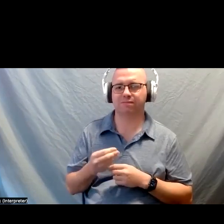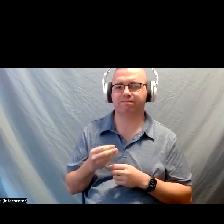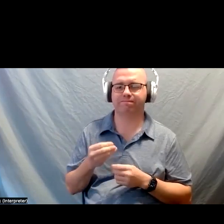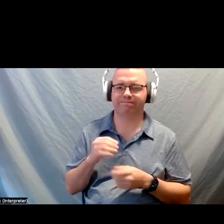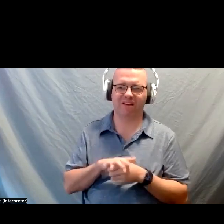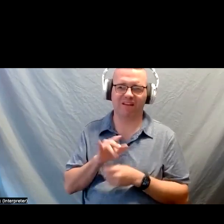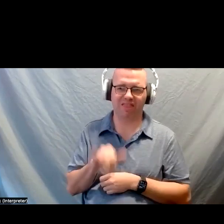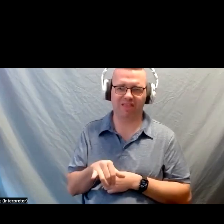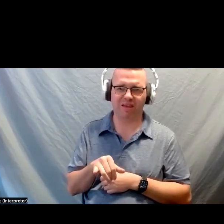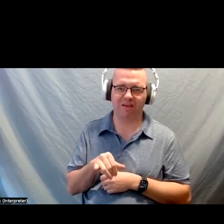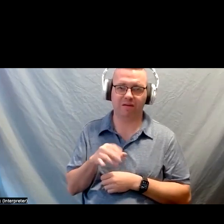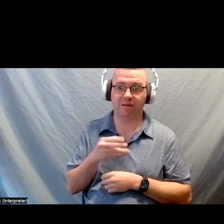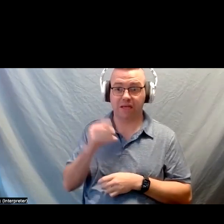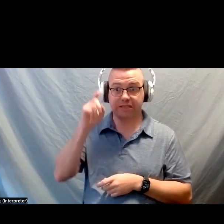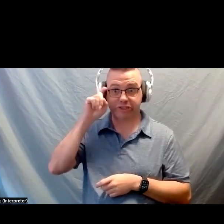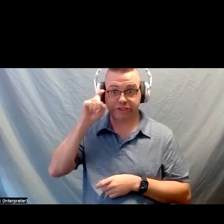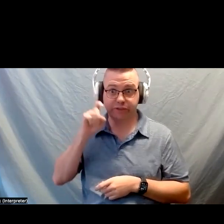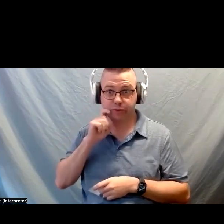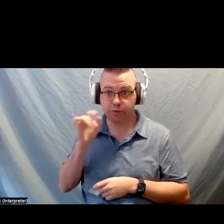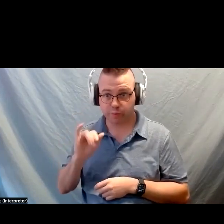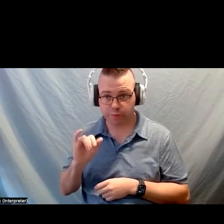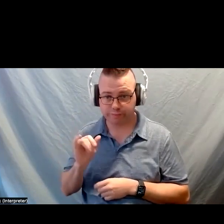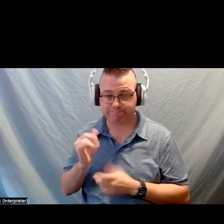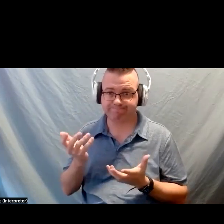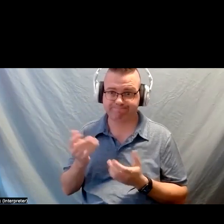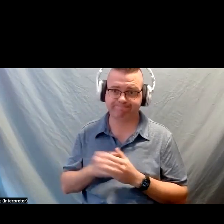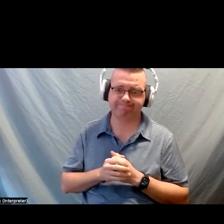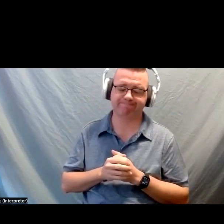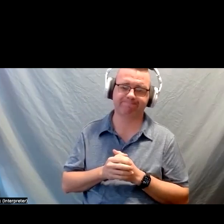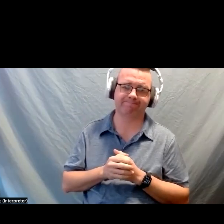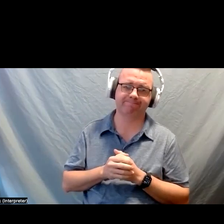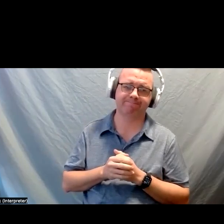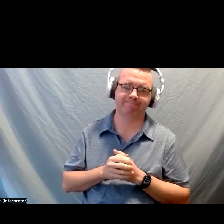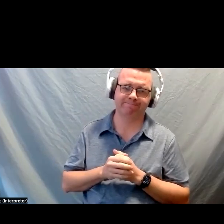another, and on gender, of course.